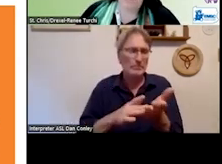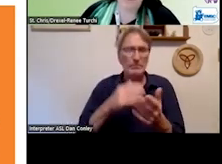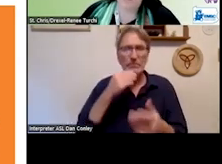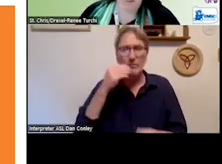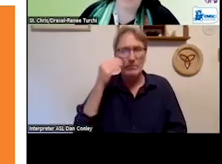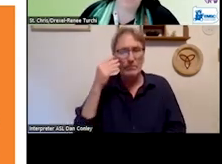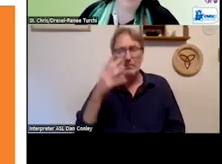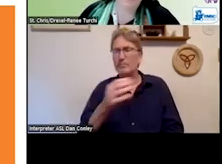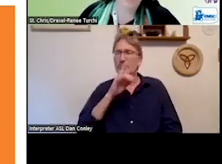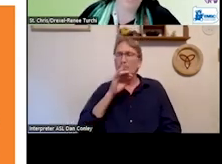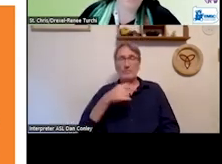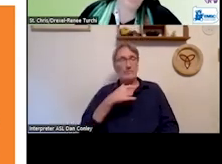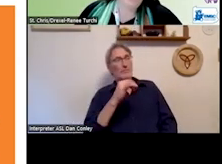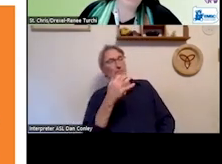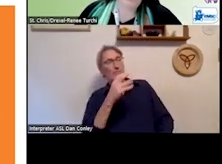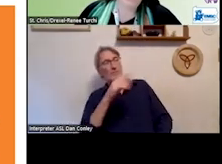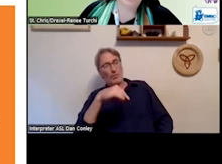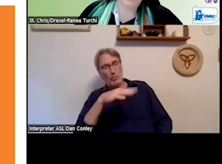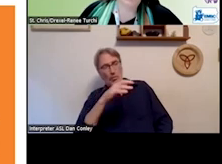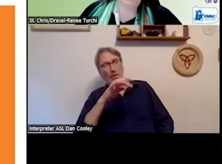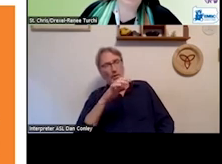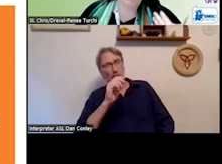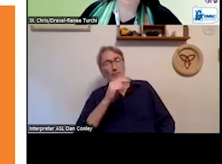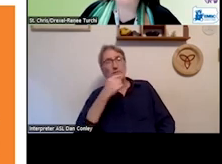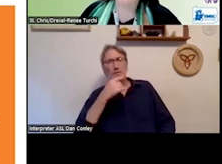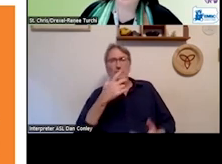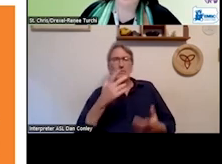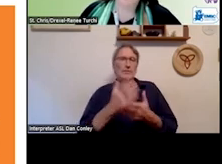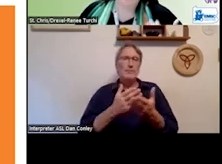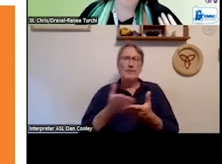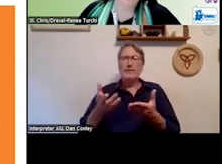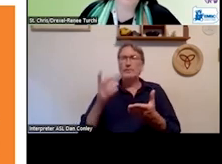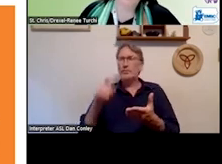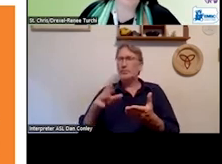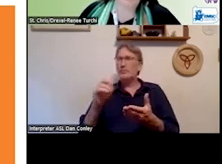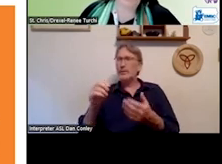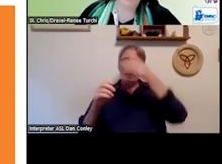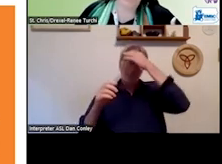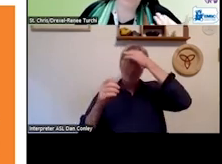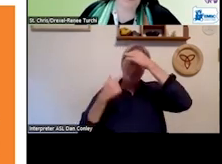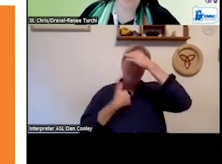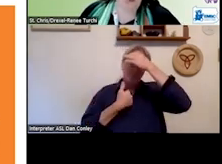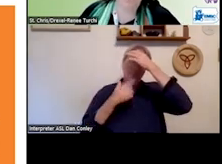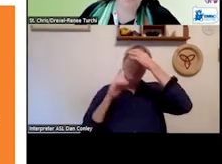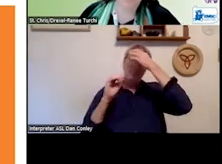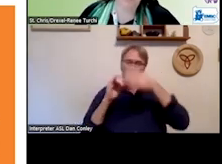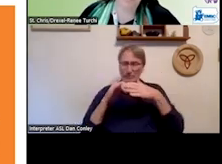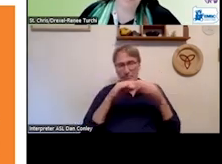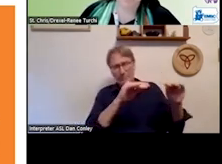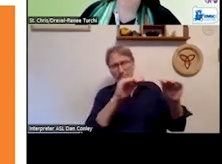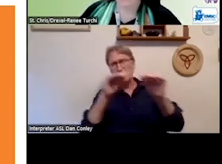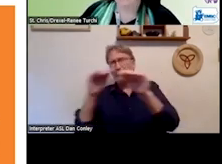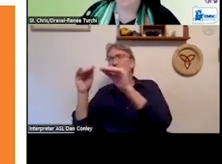that came up, I think Jacqueline mentioned too, some of these things really should be things that we should be doing and educating healthcare